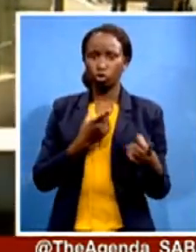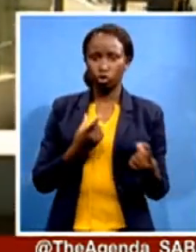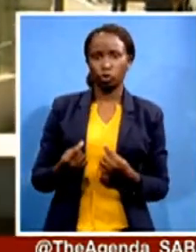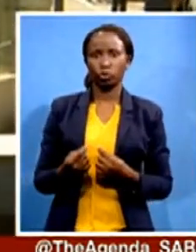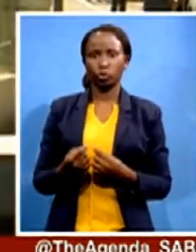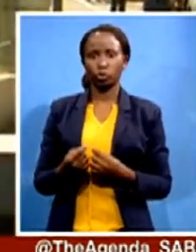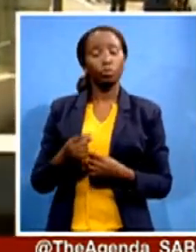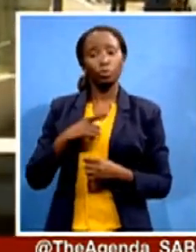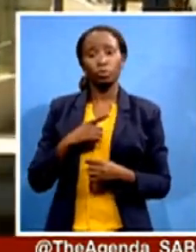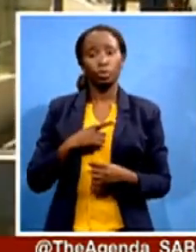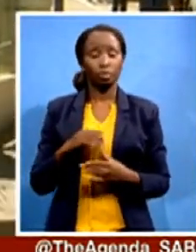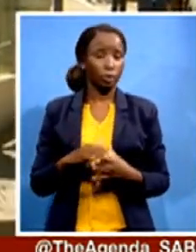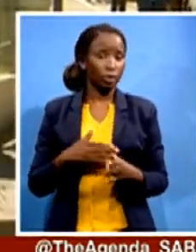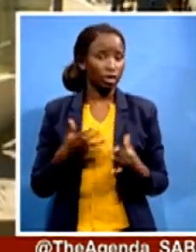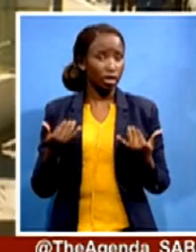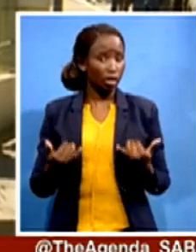as compared to the previous weeks.